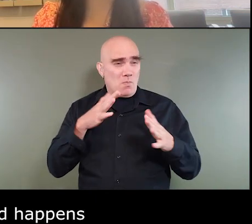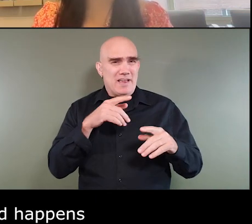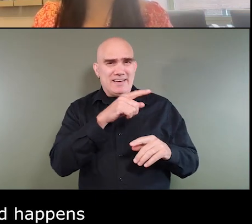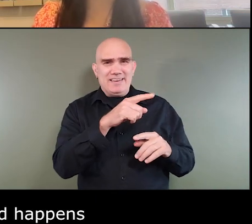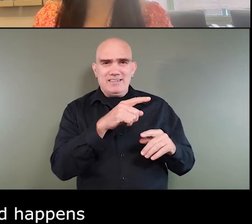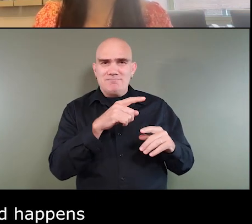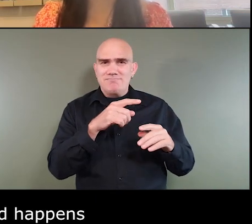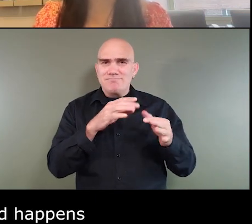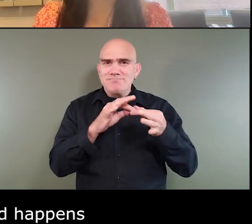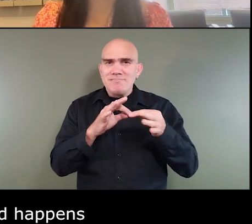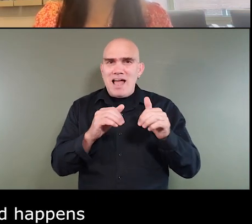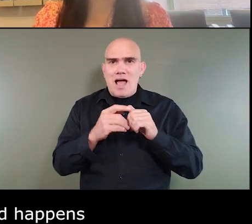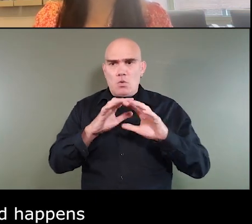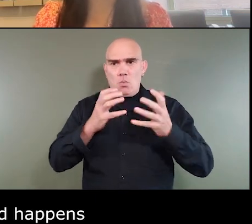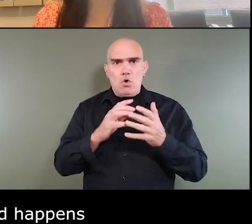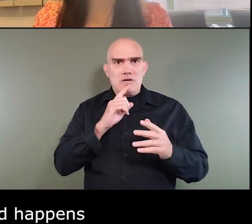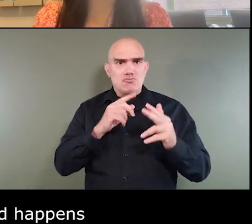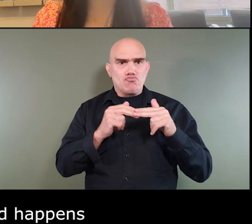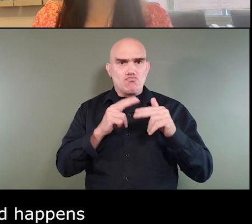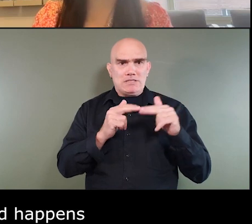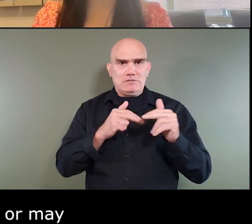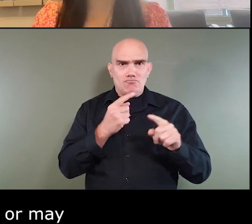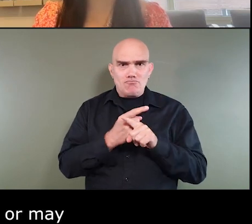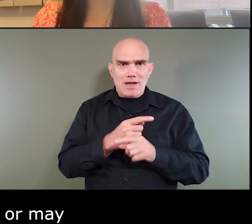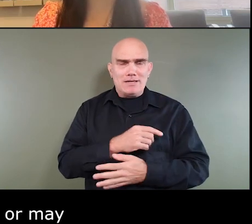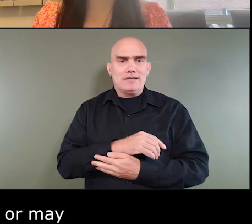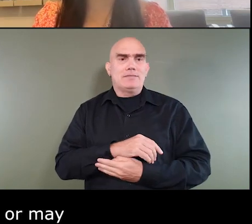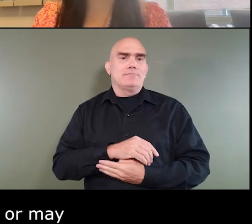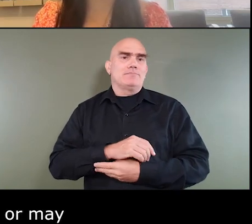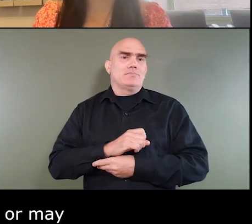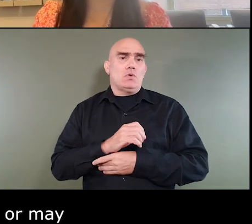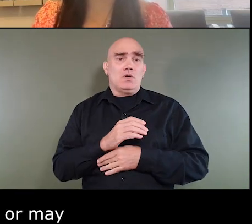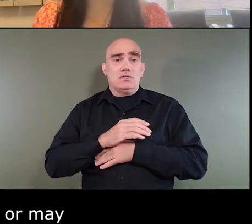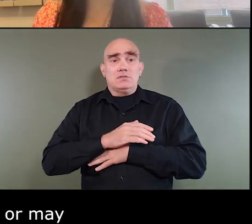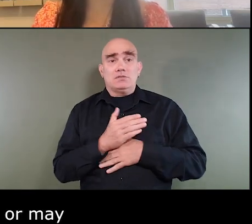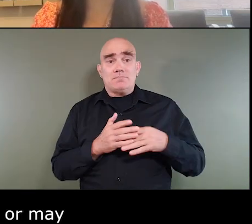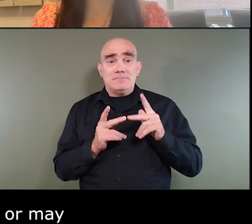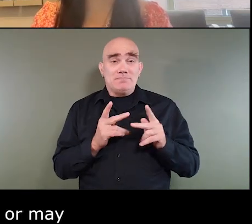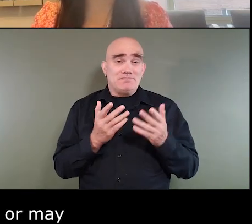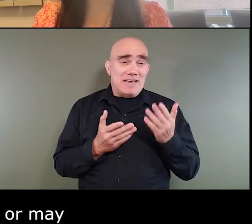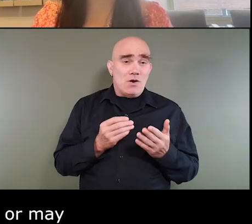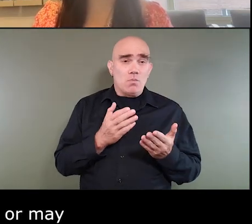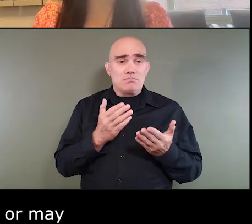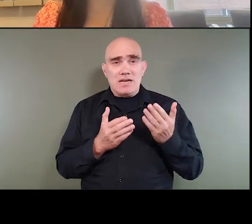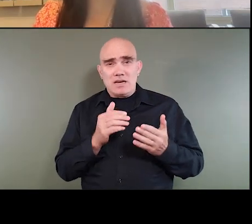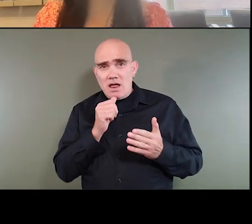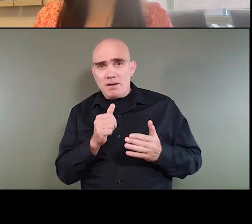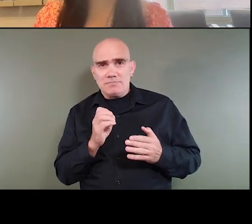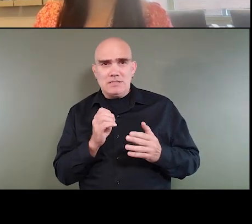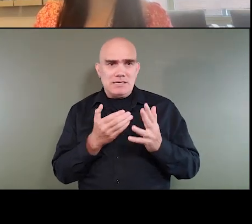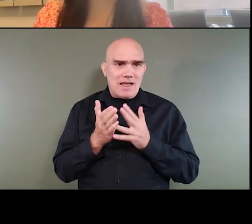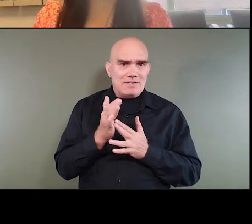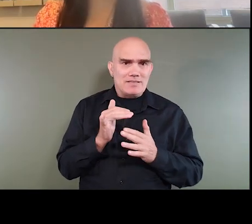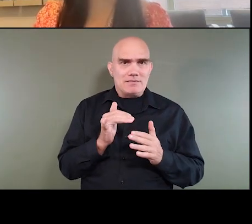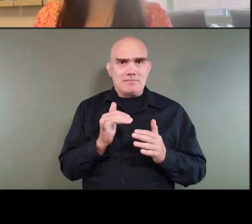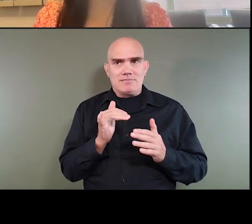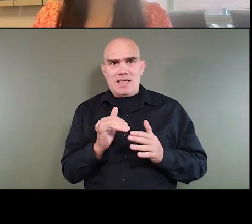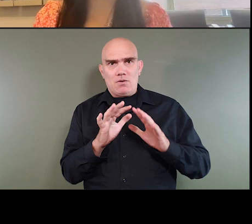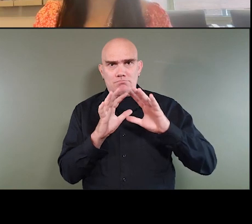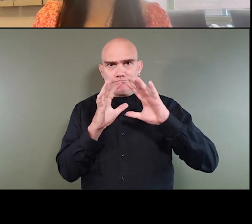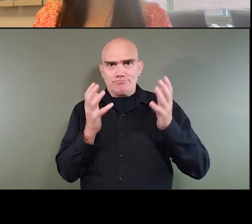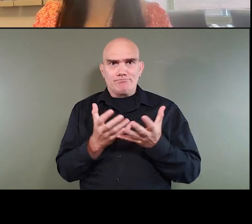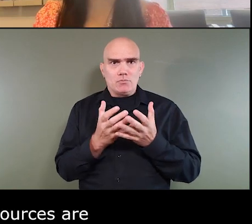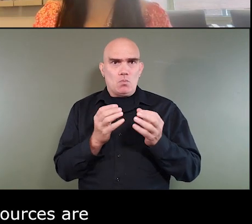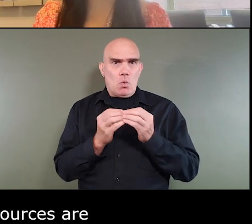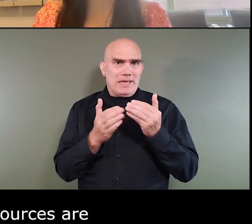are just the way the world happens to be constructed, right? So some folks may or may not be navigating more easily in that world